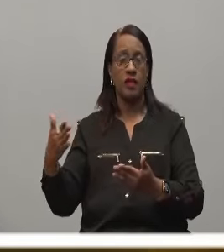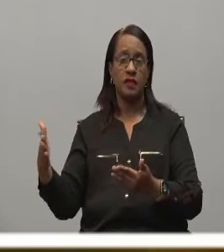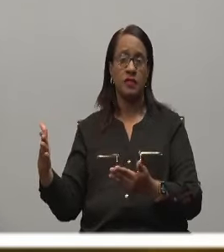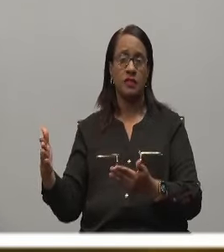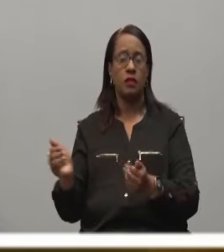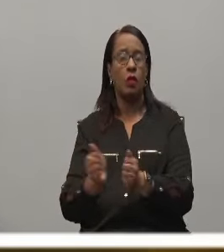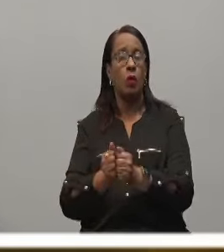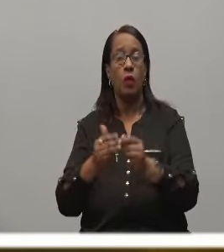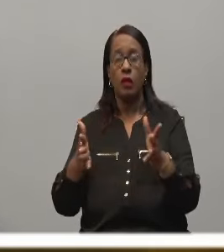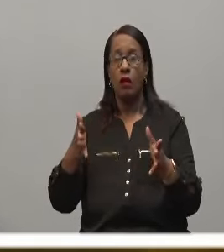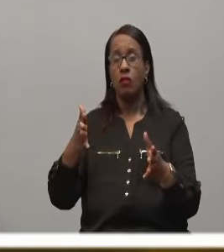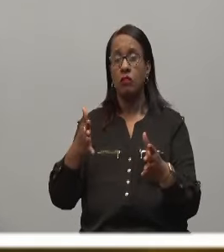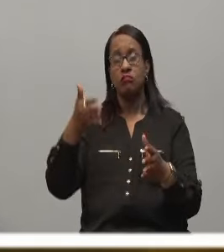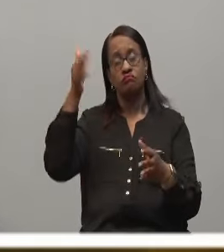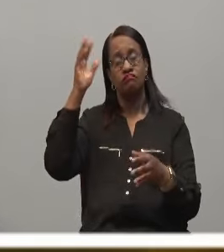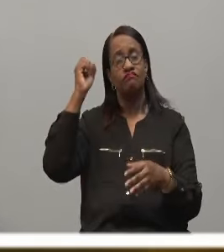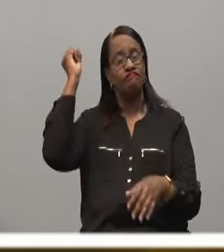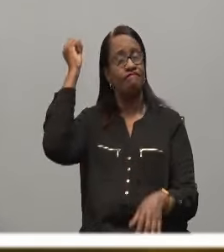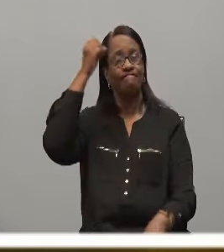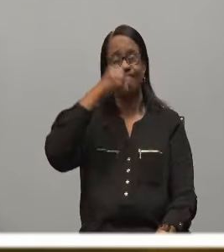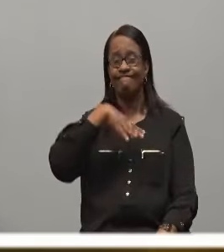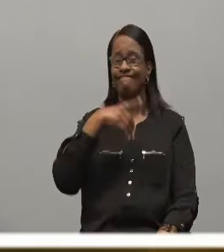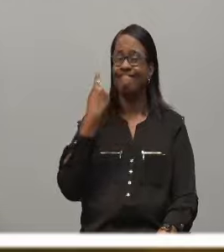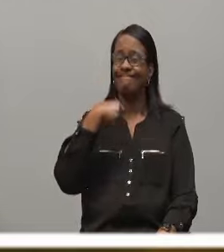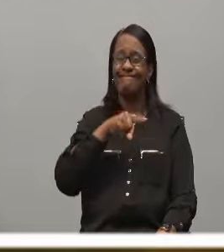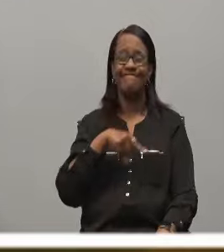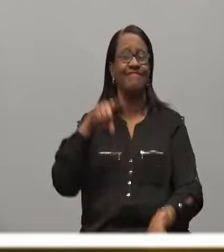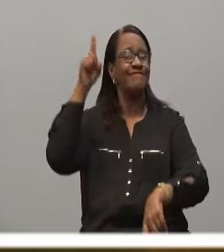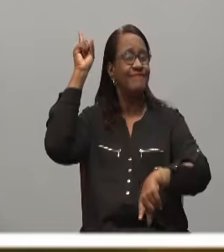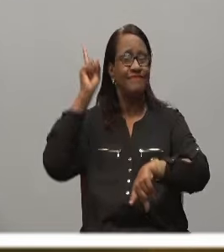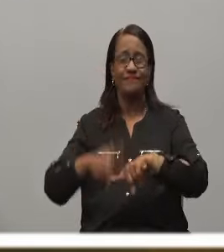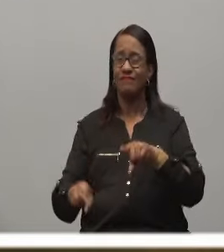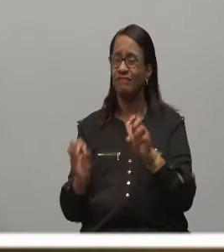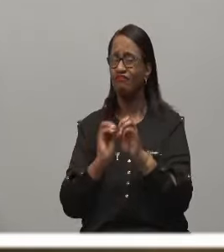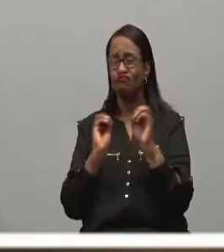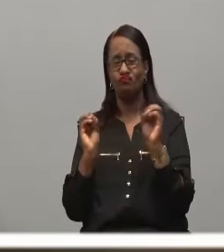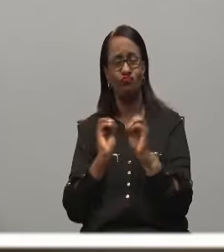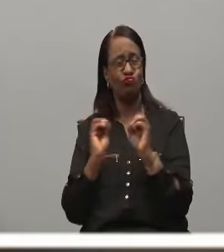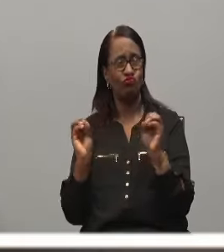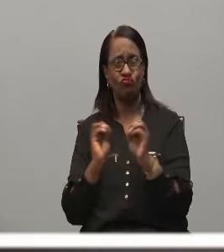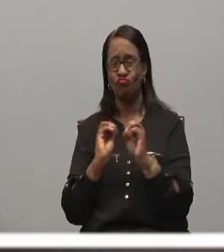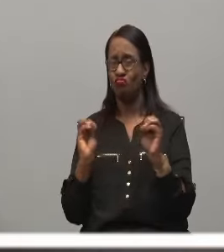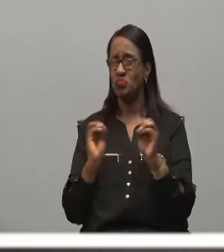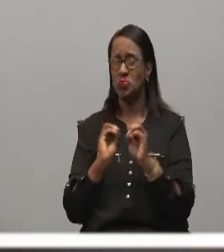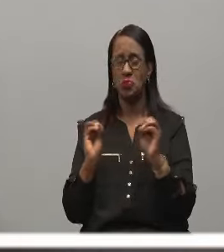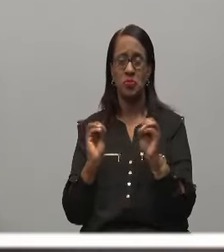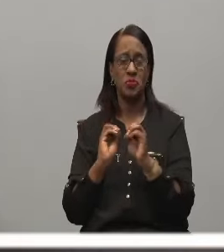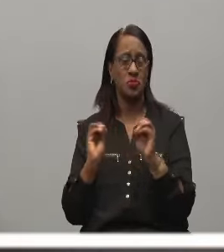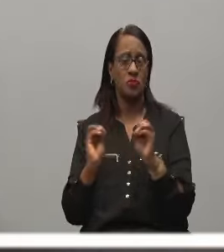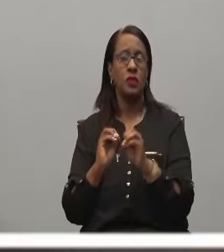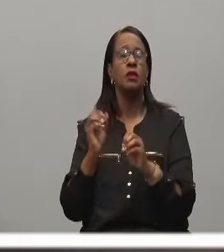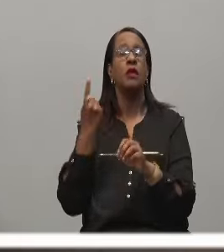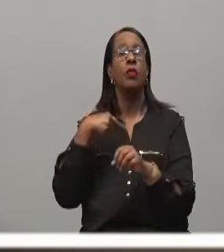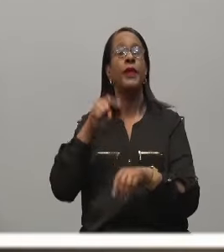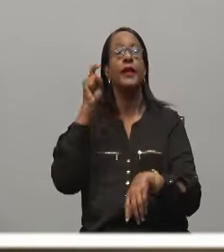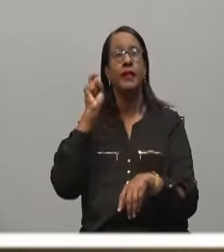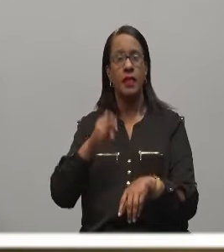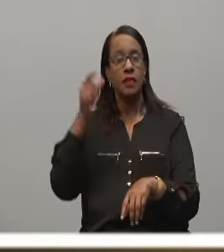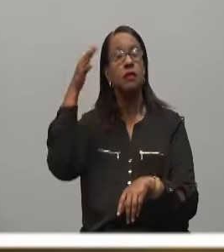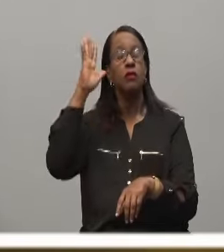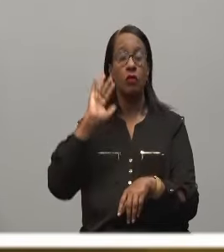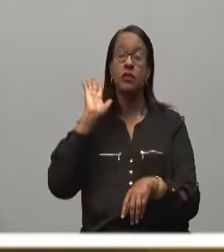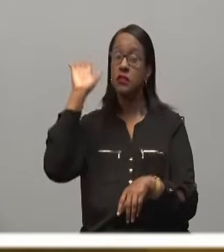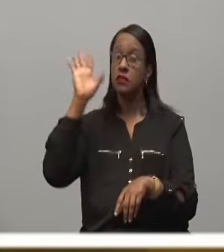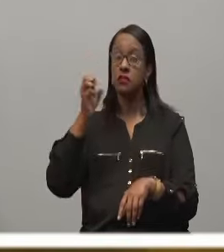Without God's grace, we can do nothing at all. Nothing at all. And if you think you could